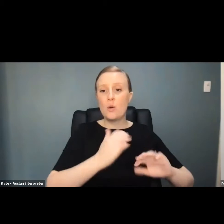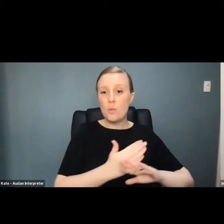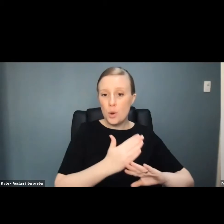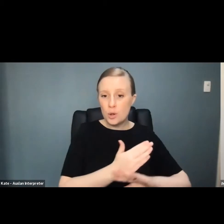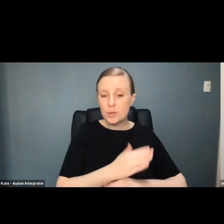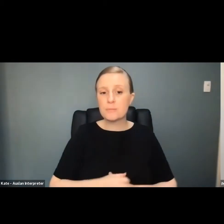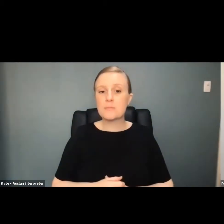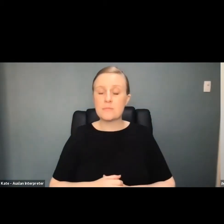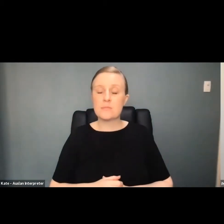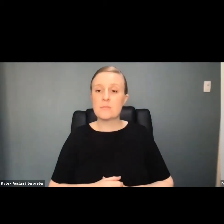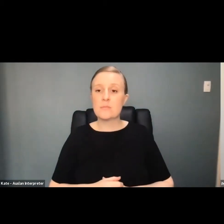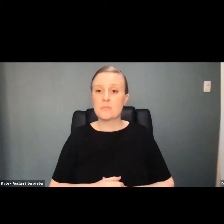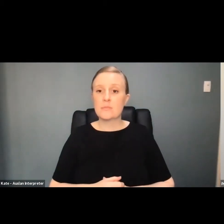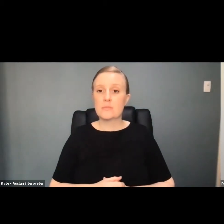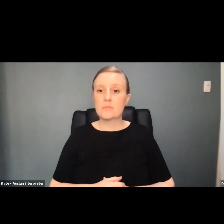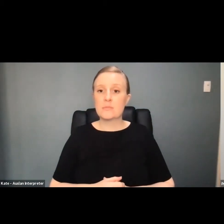the